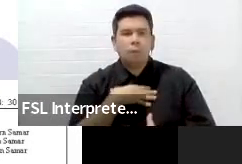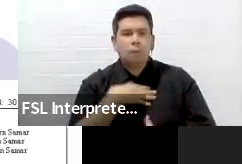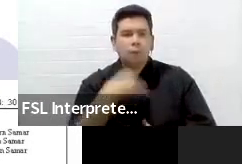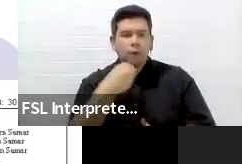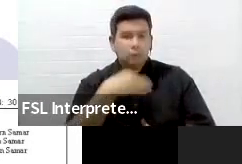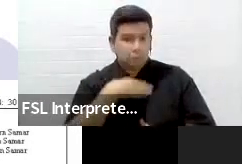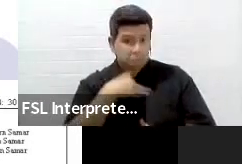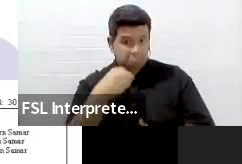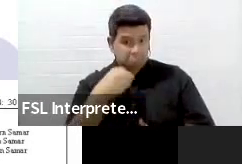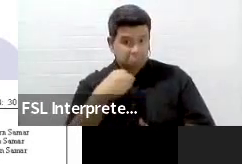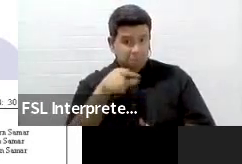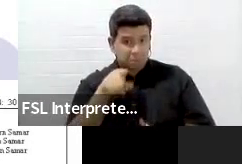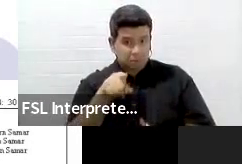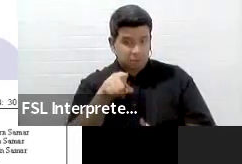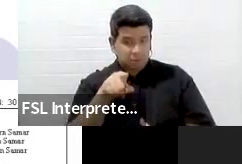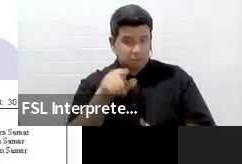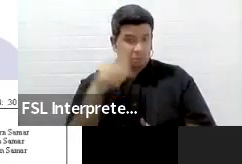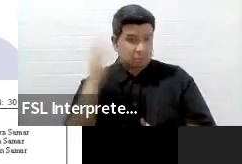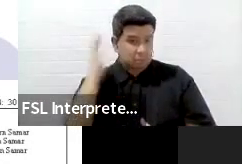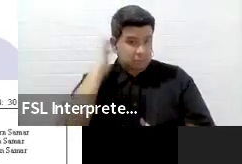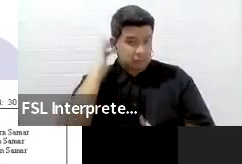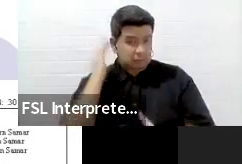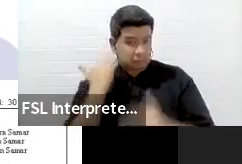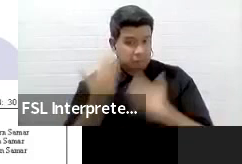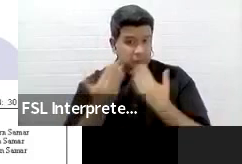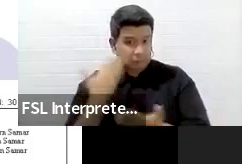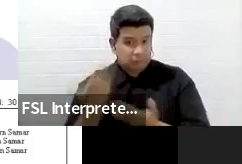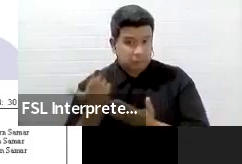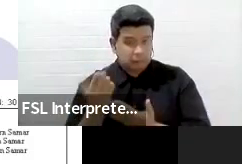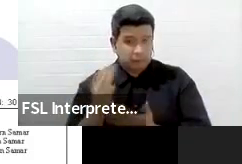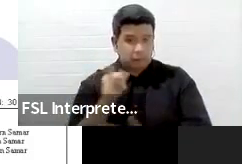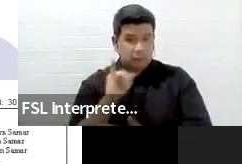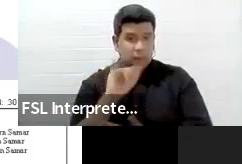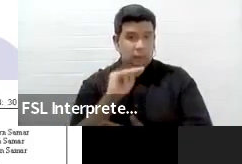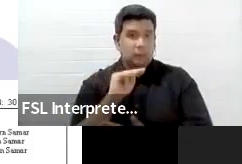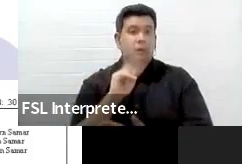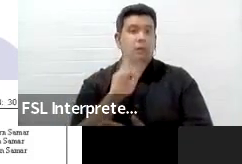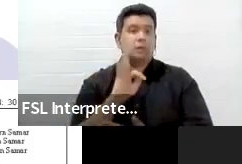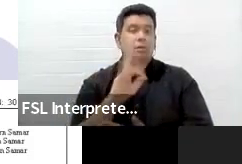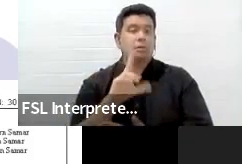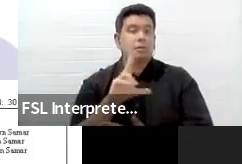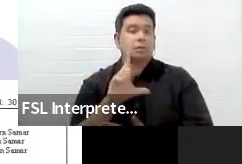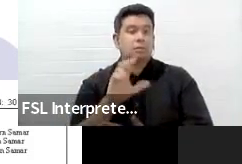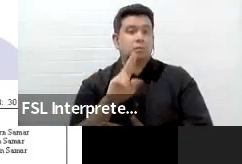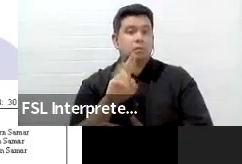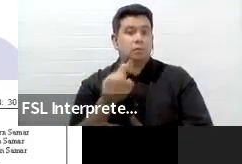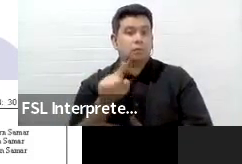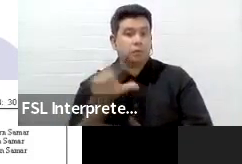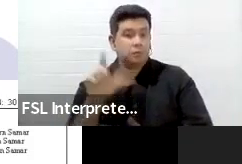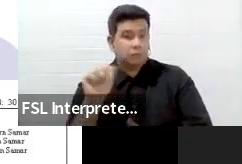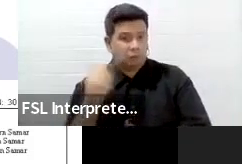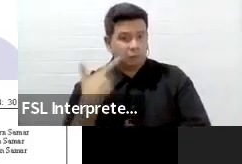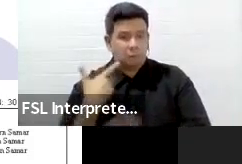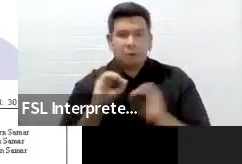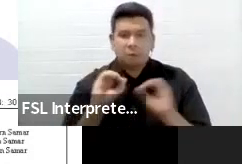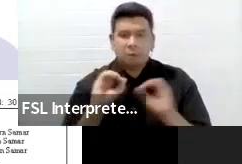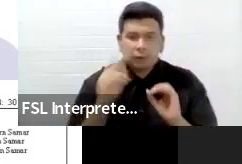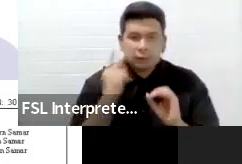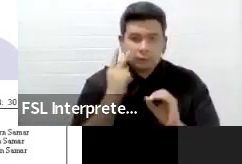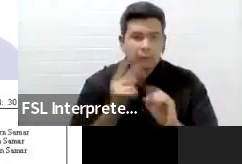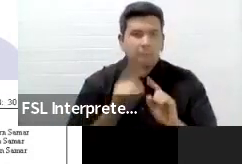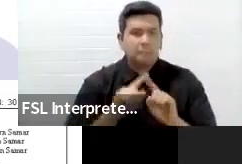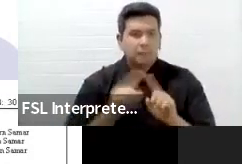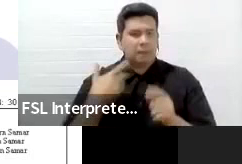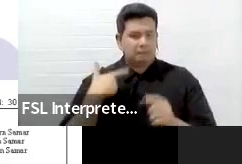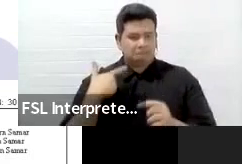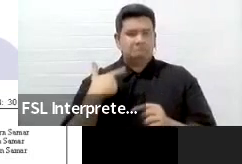influenza deaths during the period. It may be a function of underreporting or misreporting because there were many